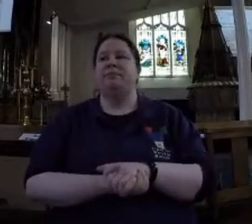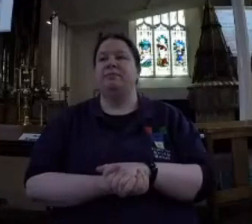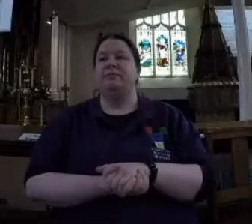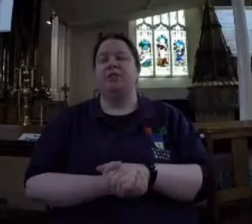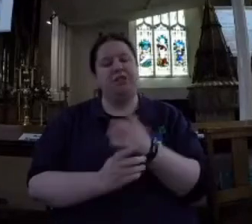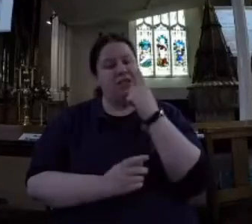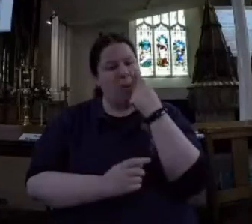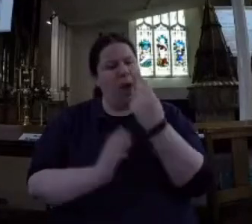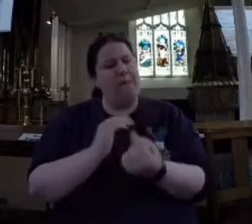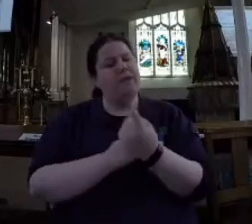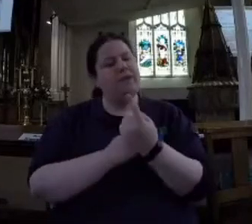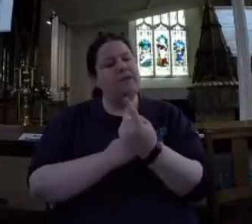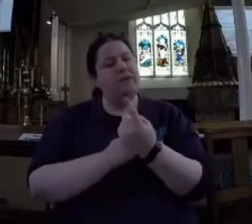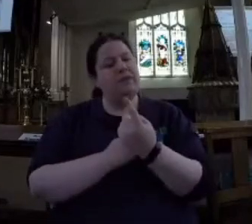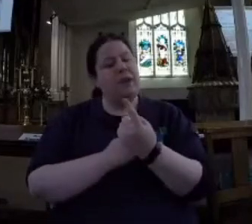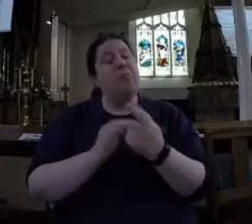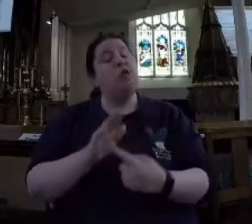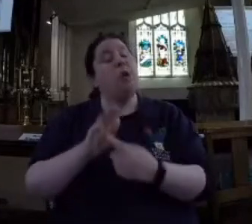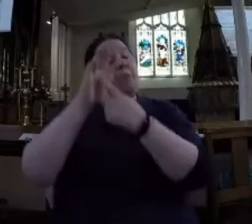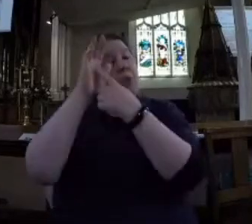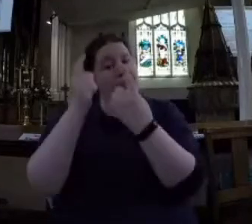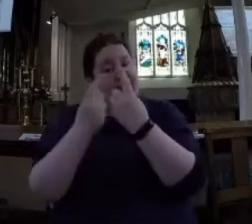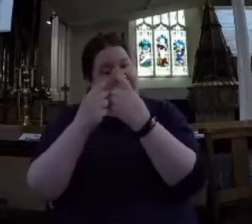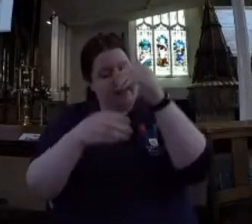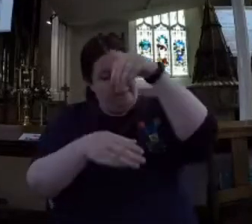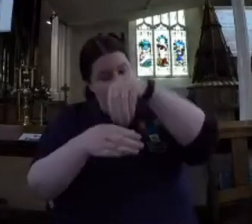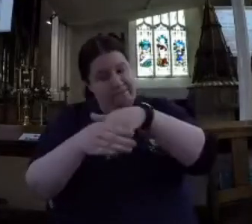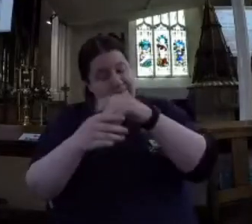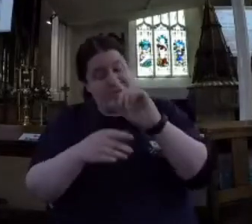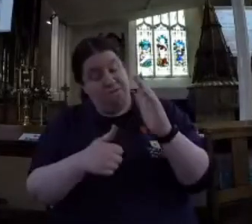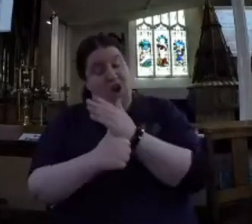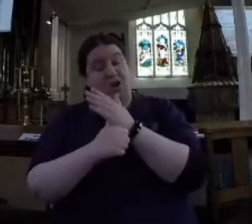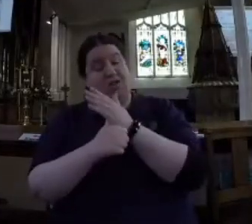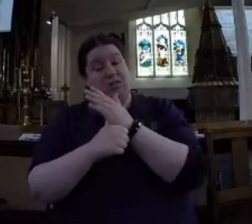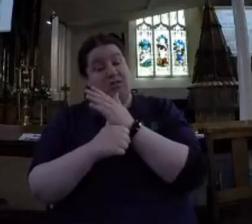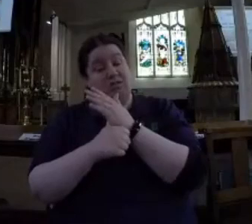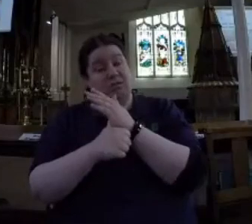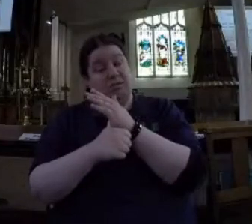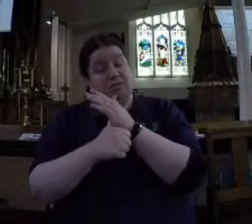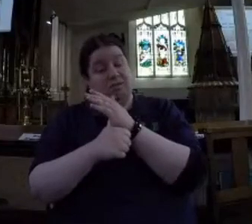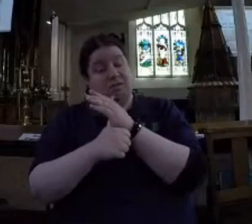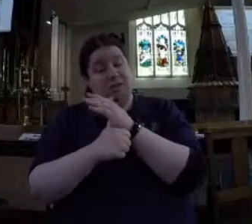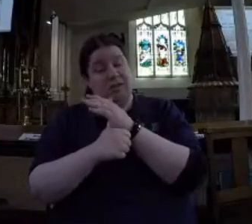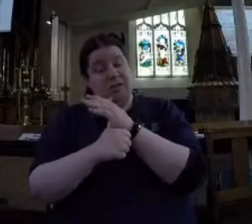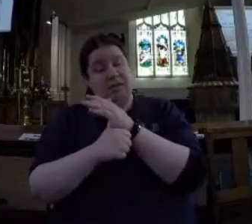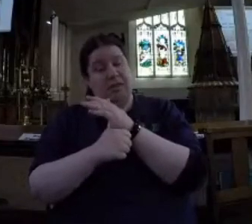But you see what happens. Put the important things in first. And finally, never forget this.